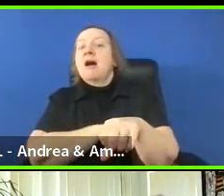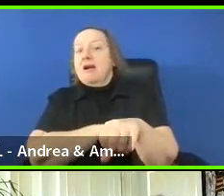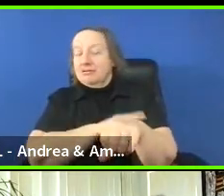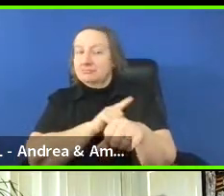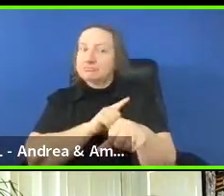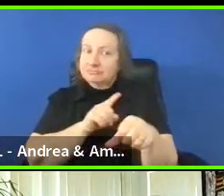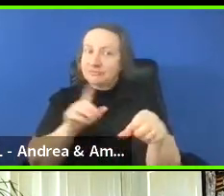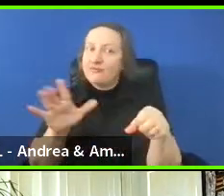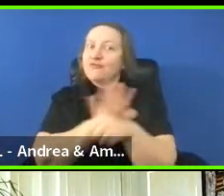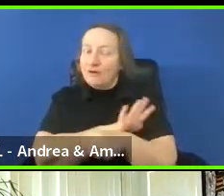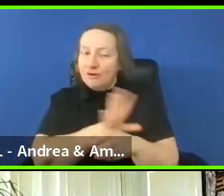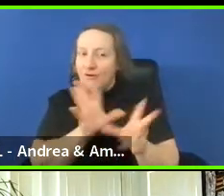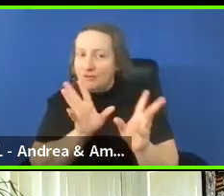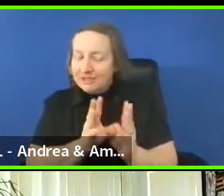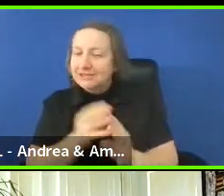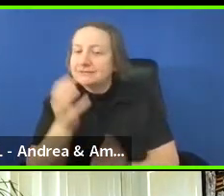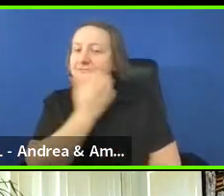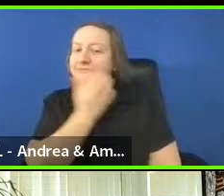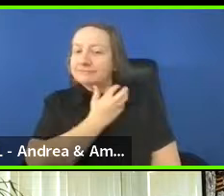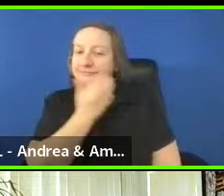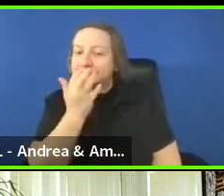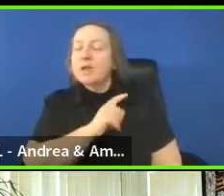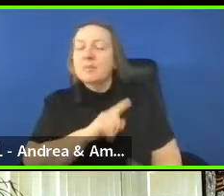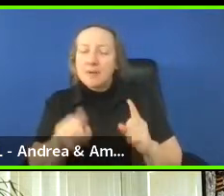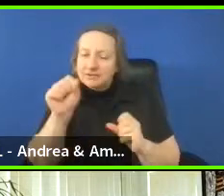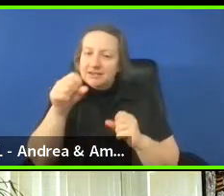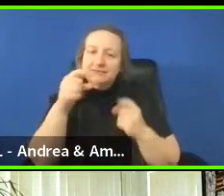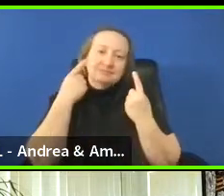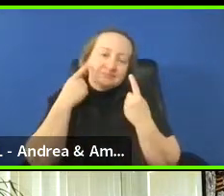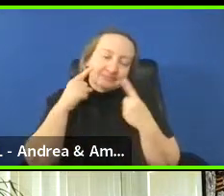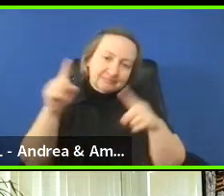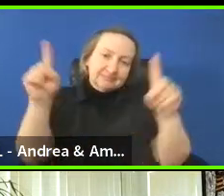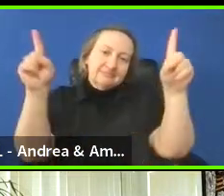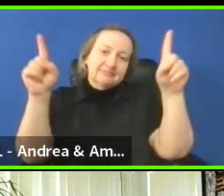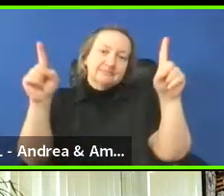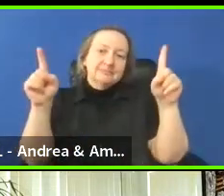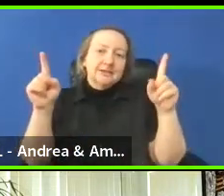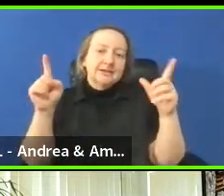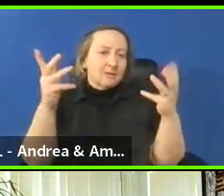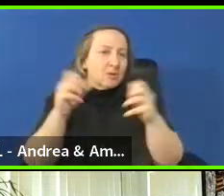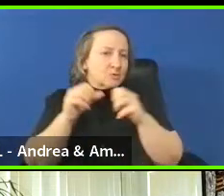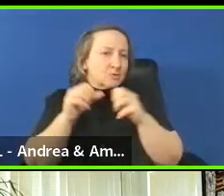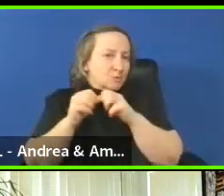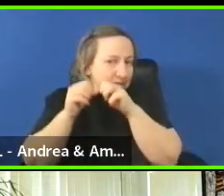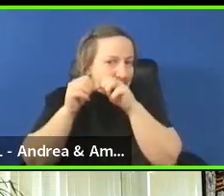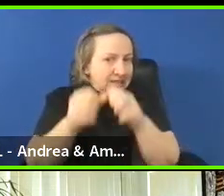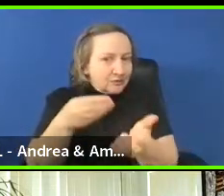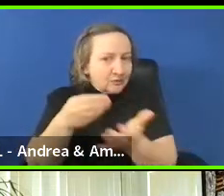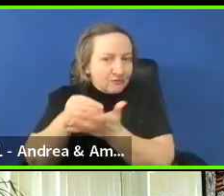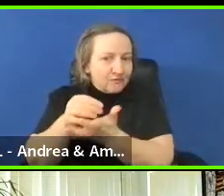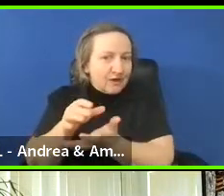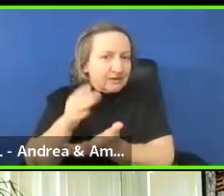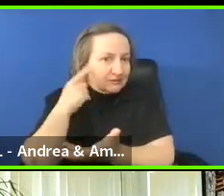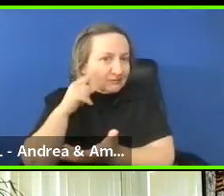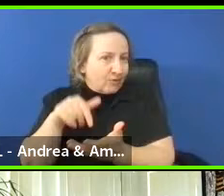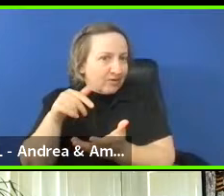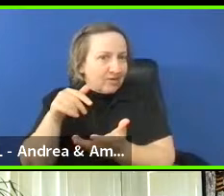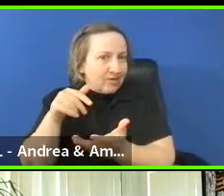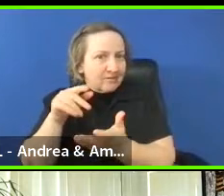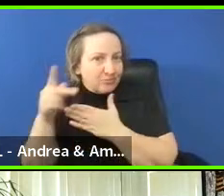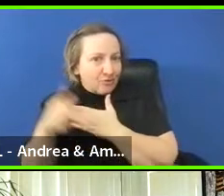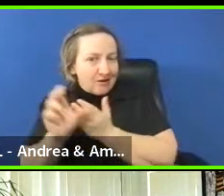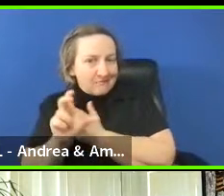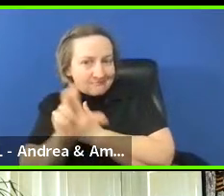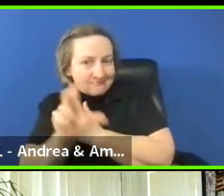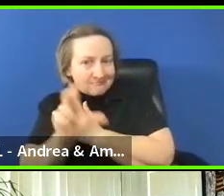but ultimately was successful to continue the funding for the program. So thanks for all of